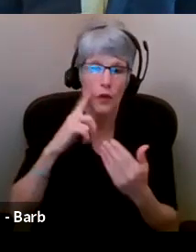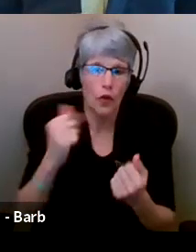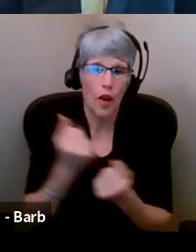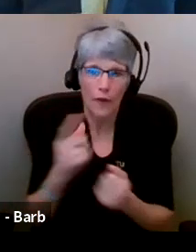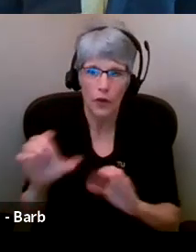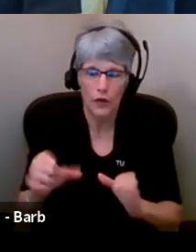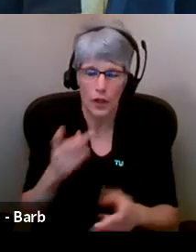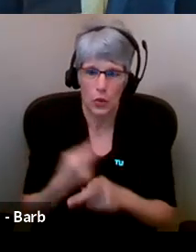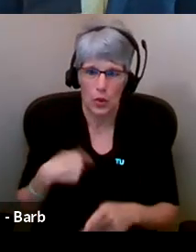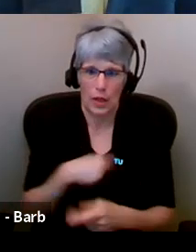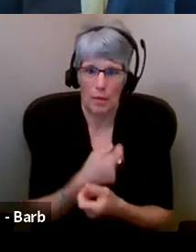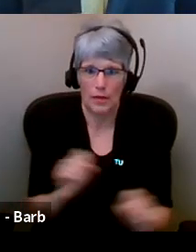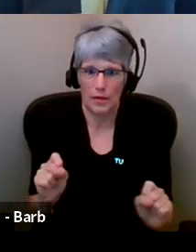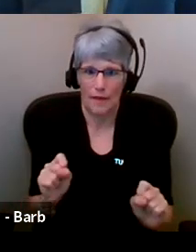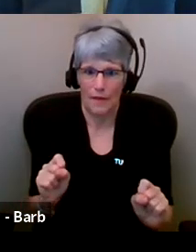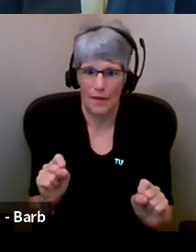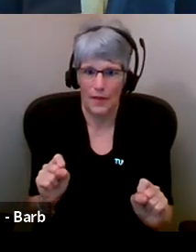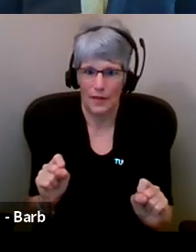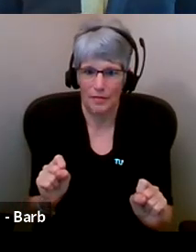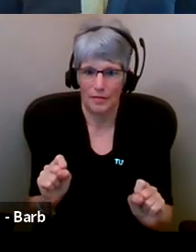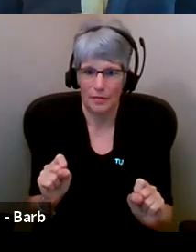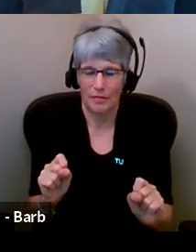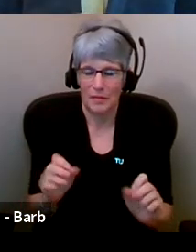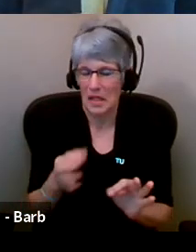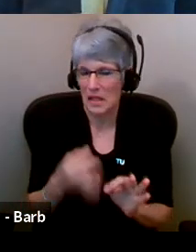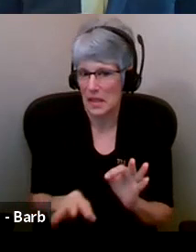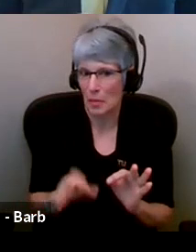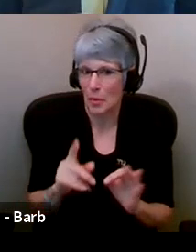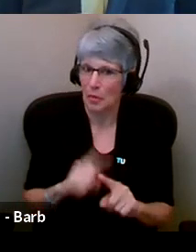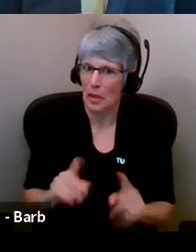us safe. Very simple, but very poignant remark.